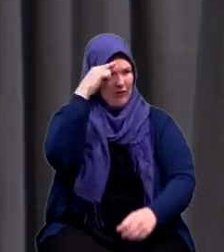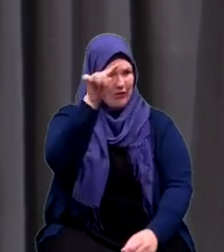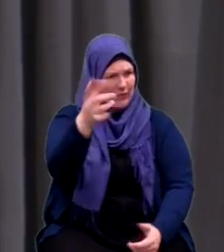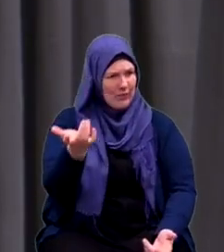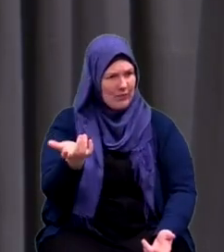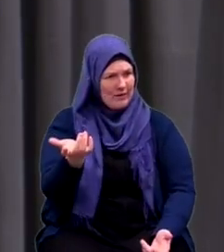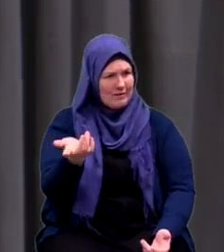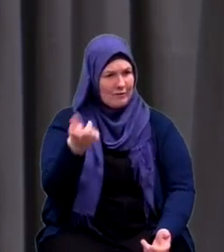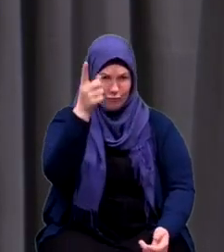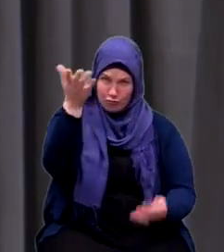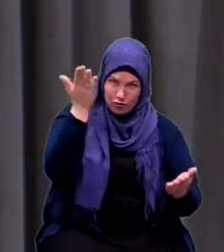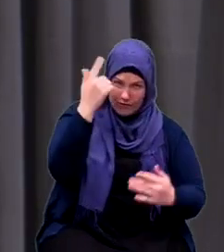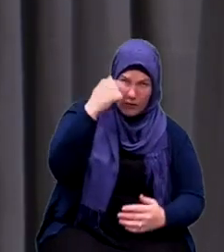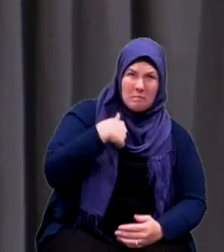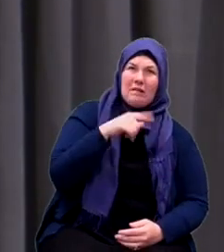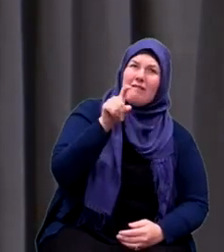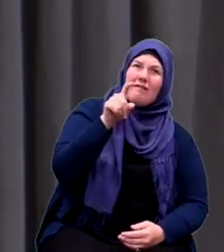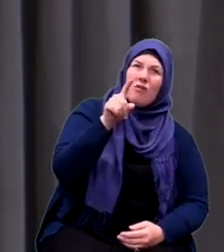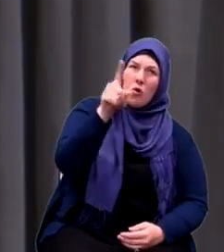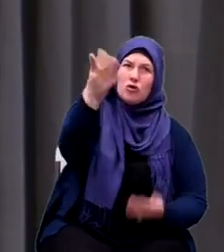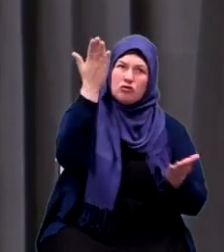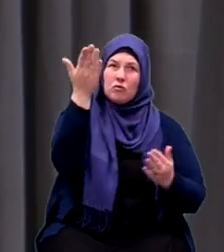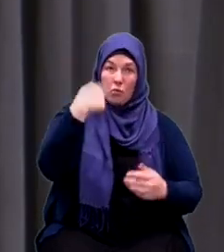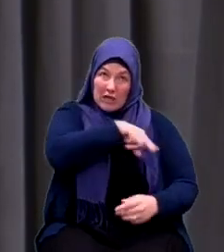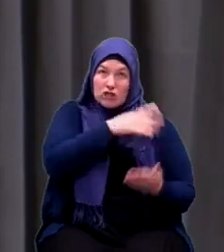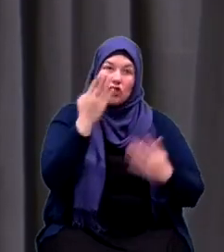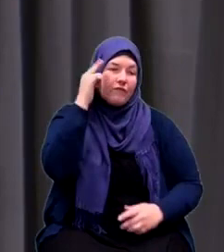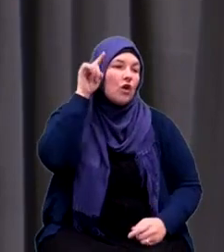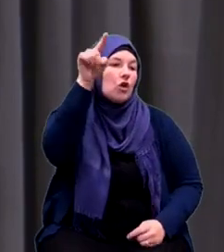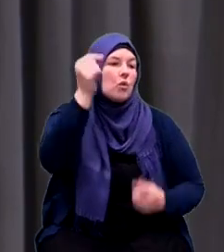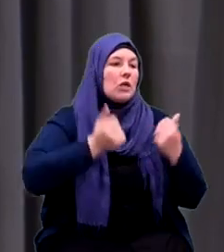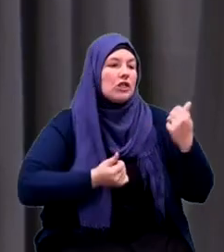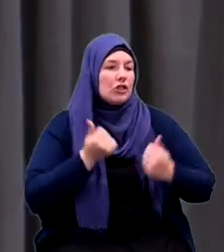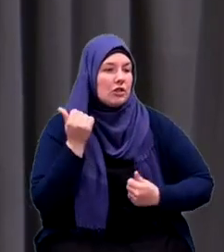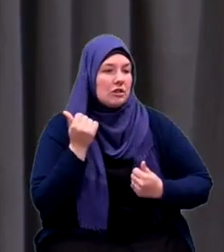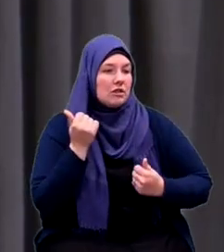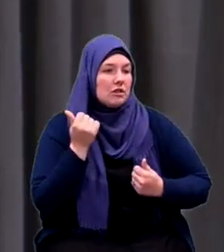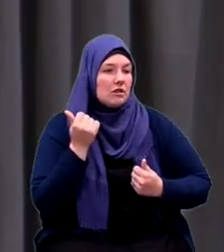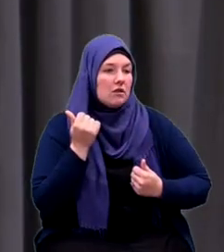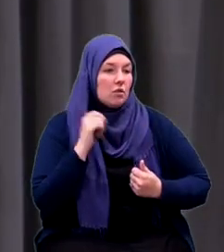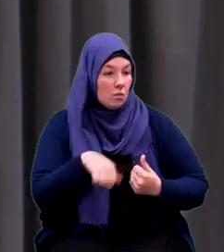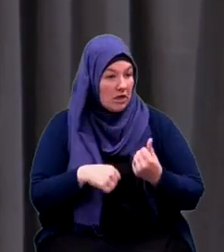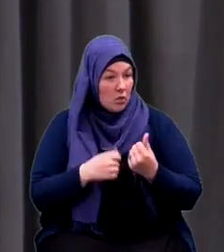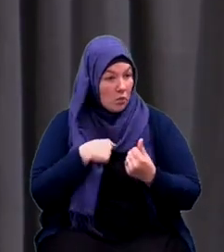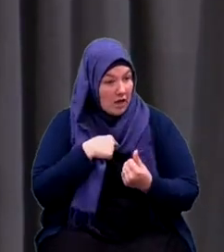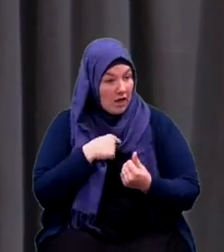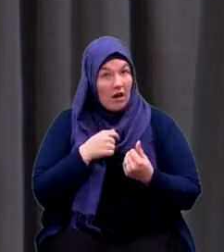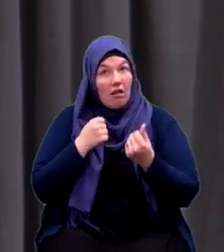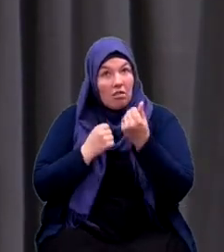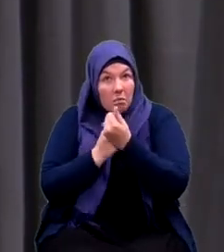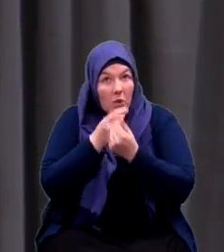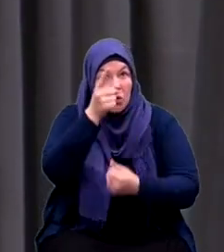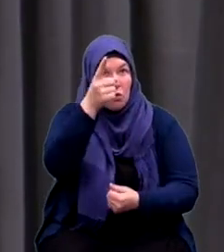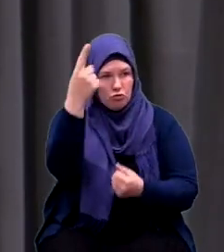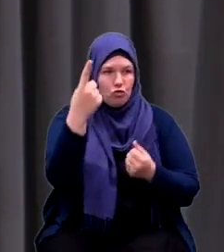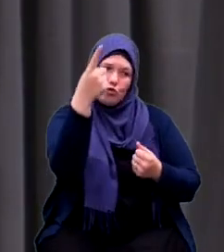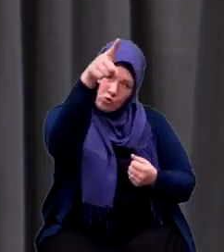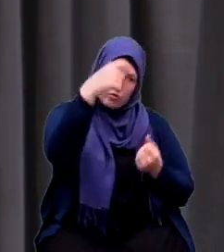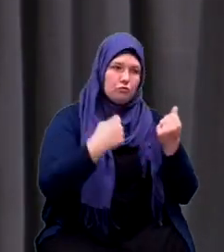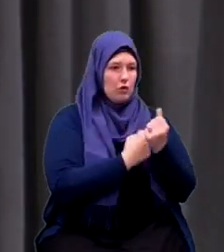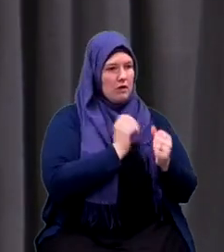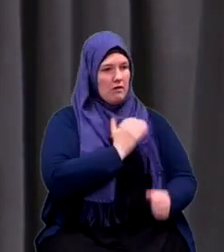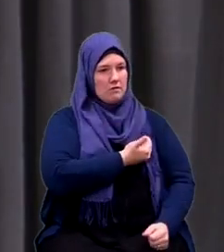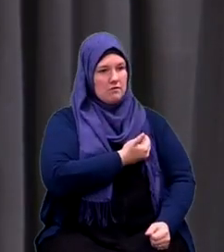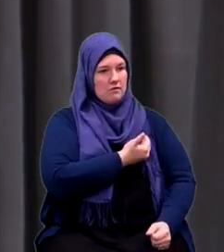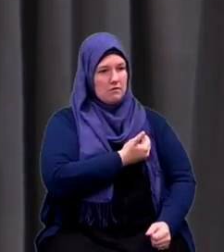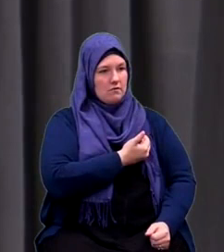whatsoever. So we need to learn to choose our leaders and to support them and to obey their